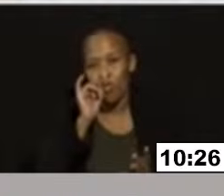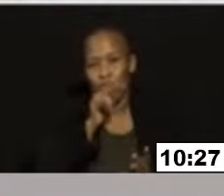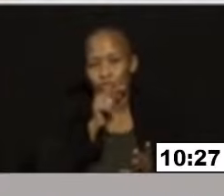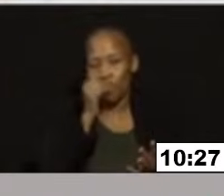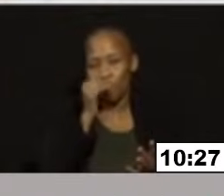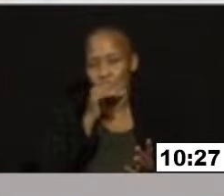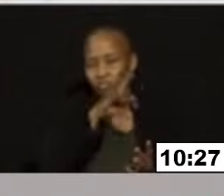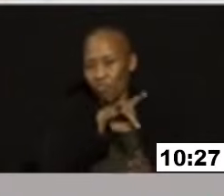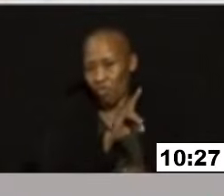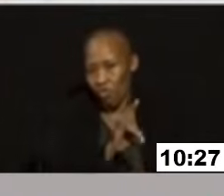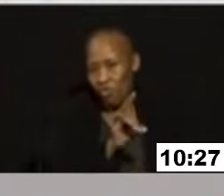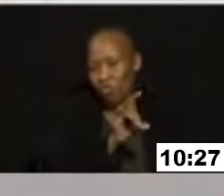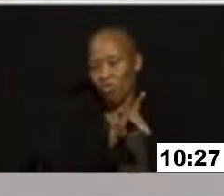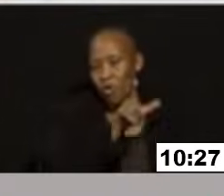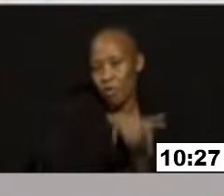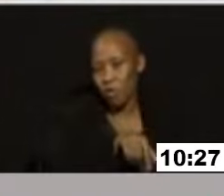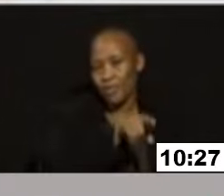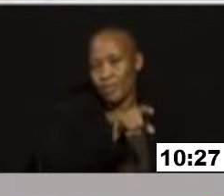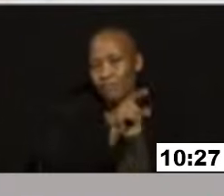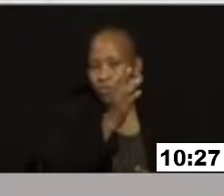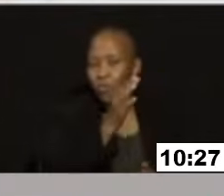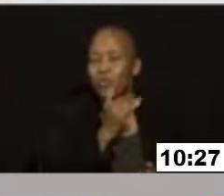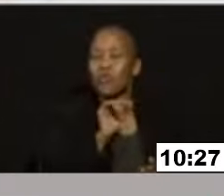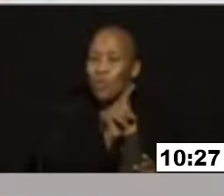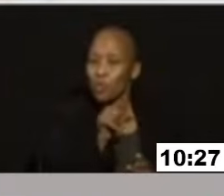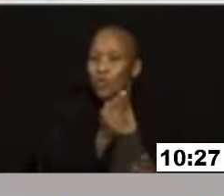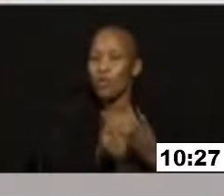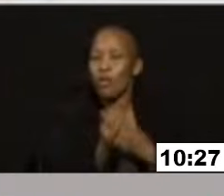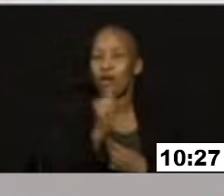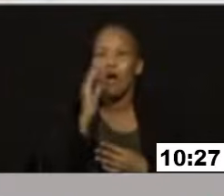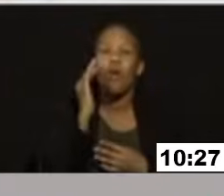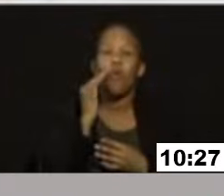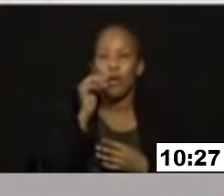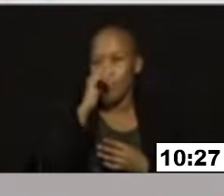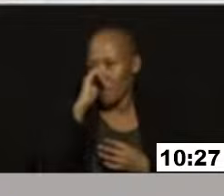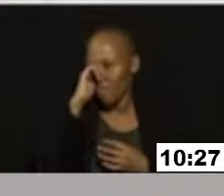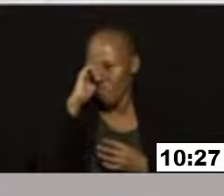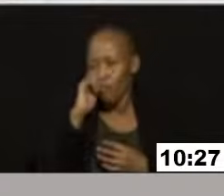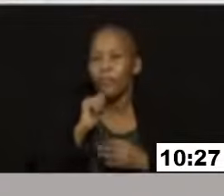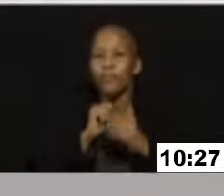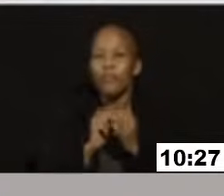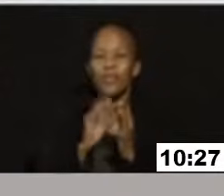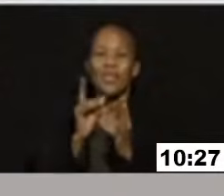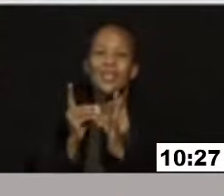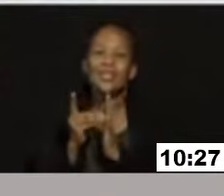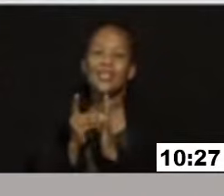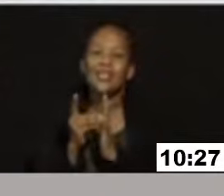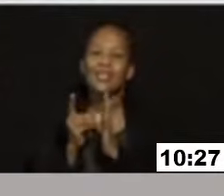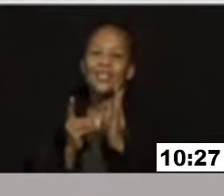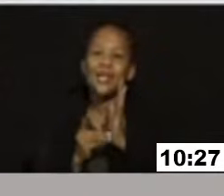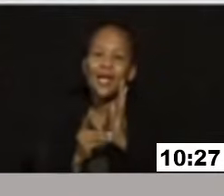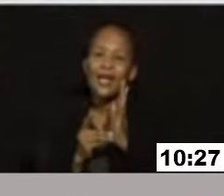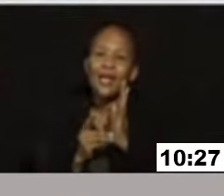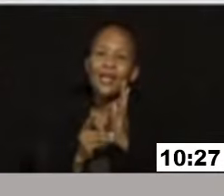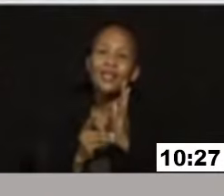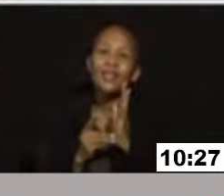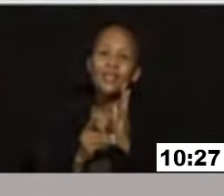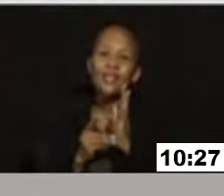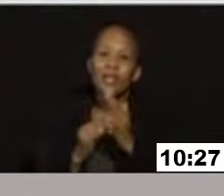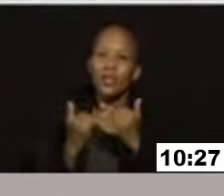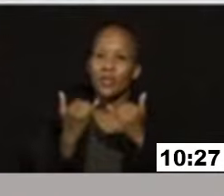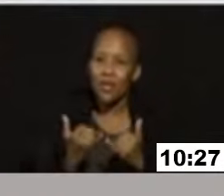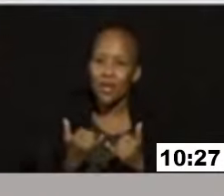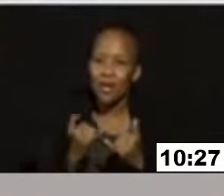to us as evidence leaders that a date other than today, given the proximity to